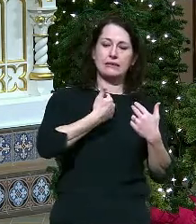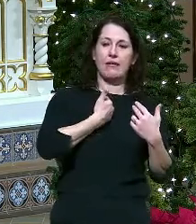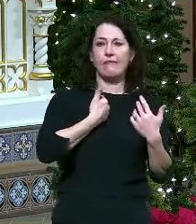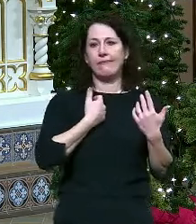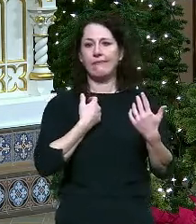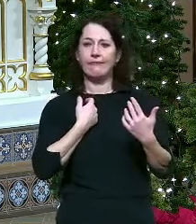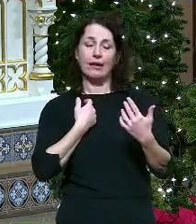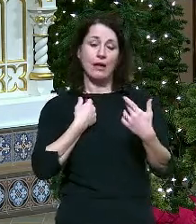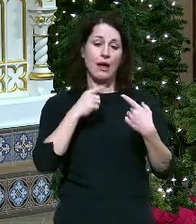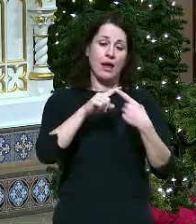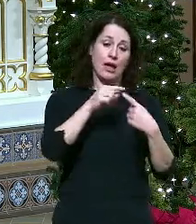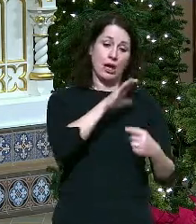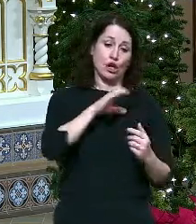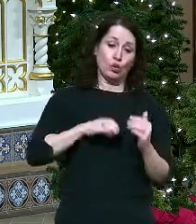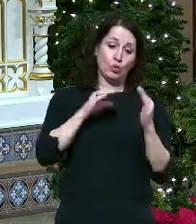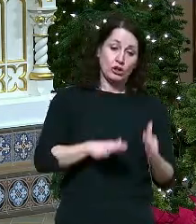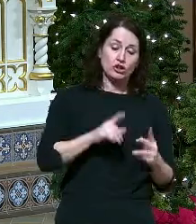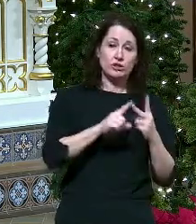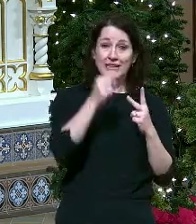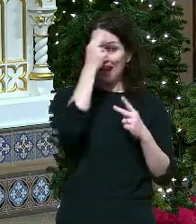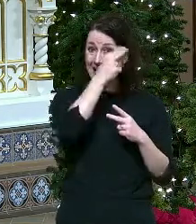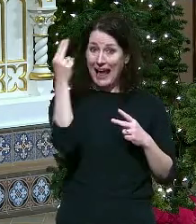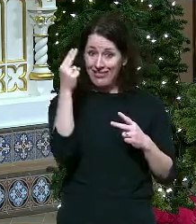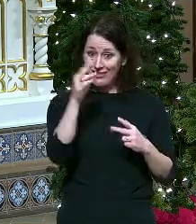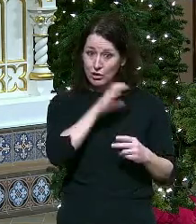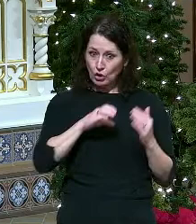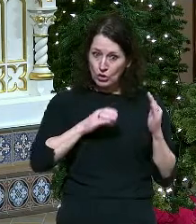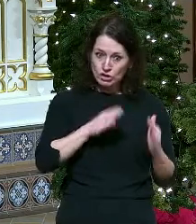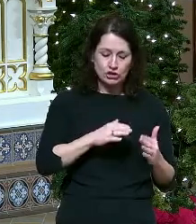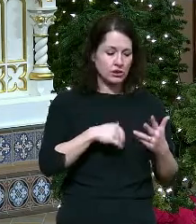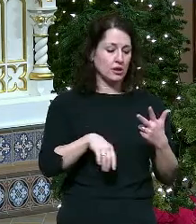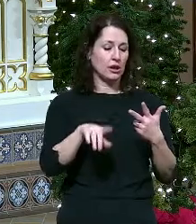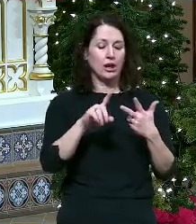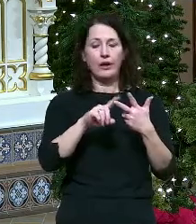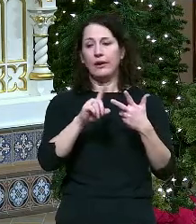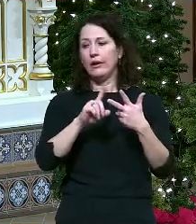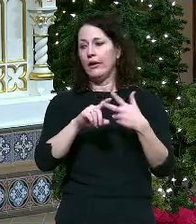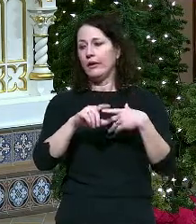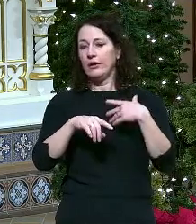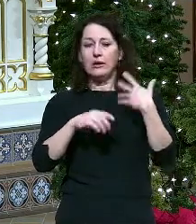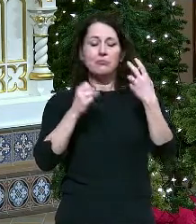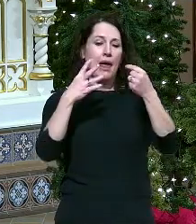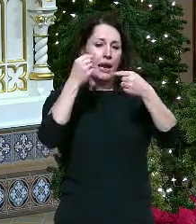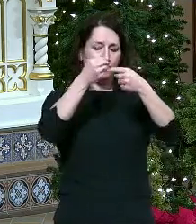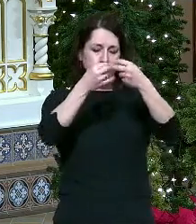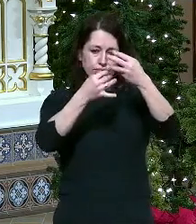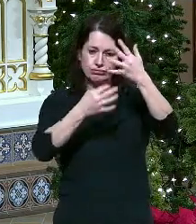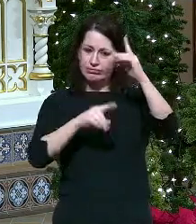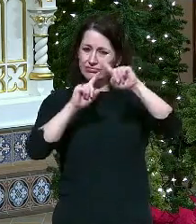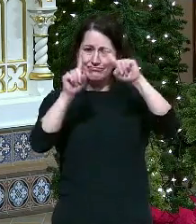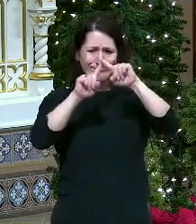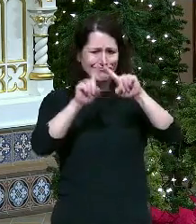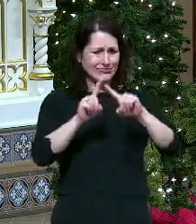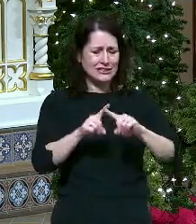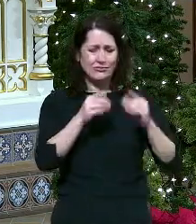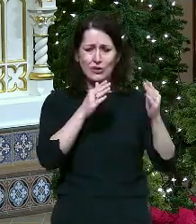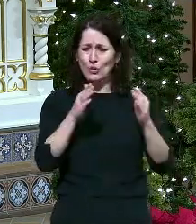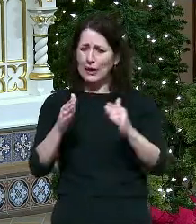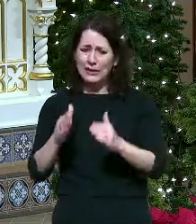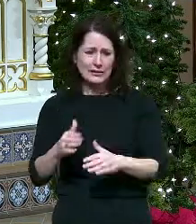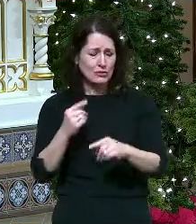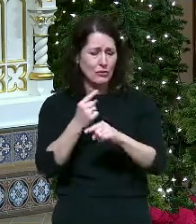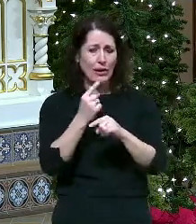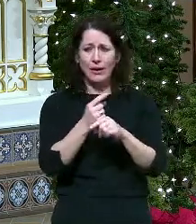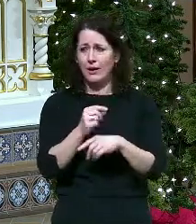identify ourselves as a Christian, as a Catholic. We can identify ourselves in many other ways as well,